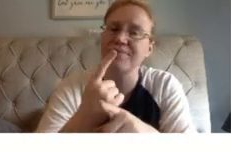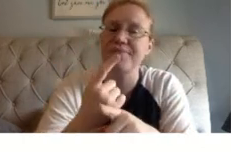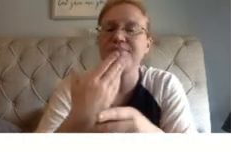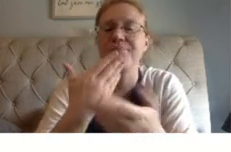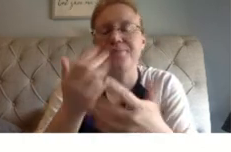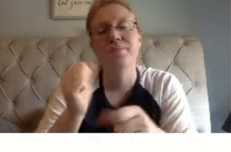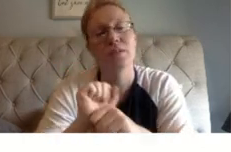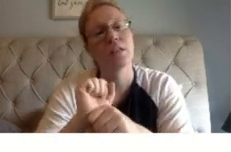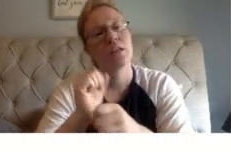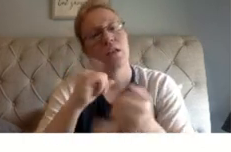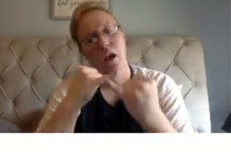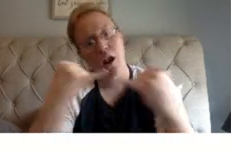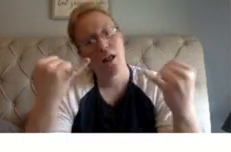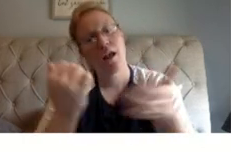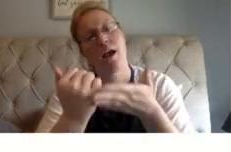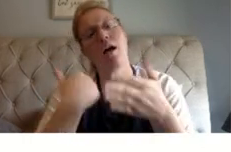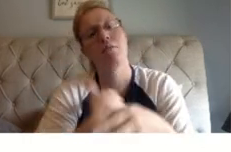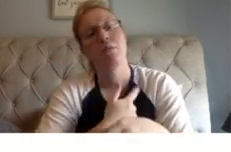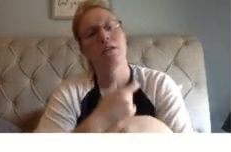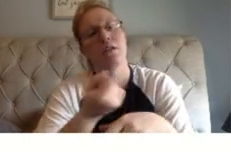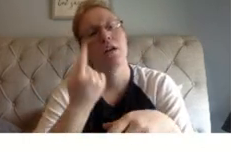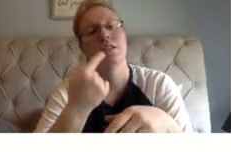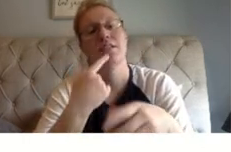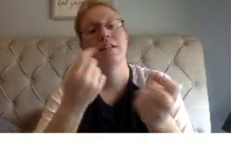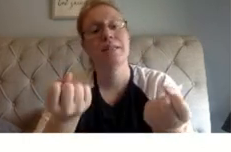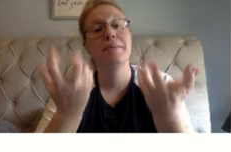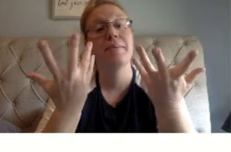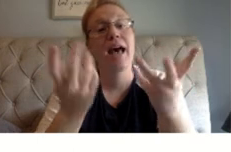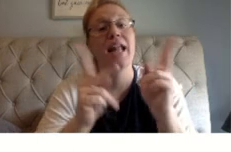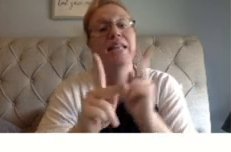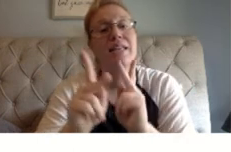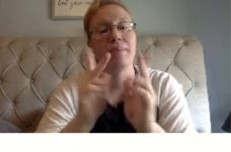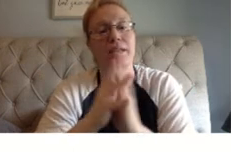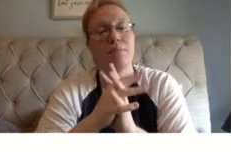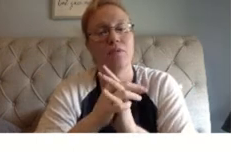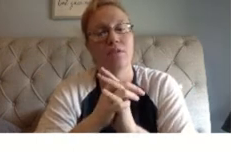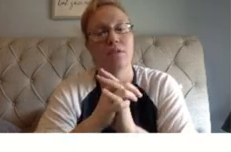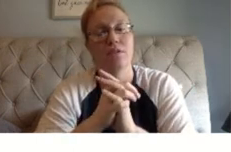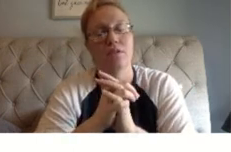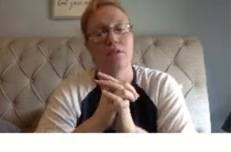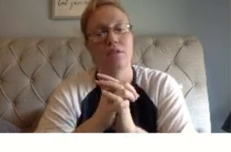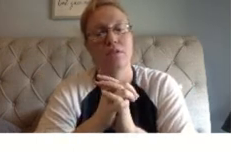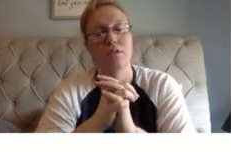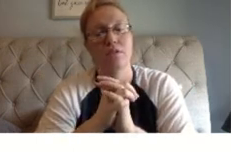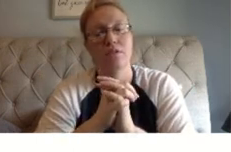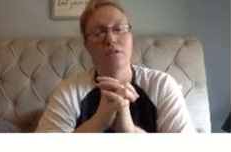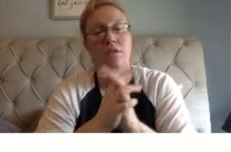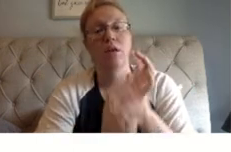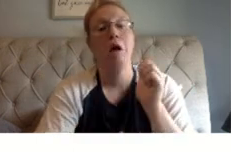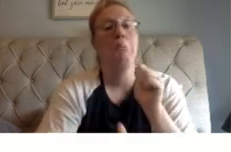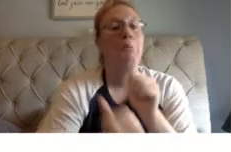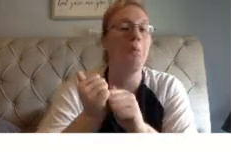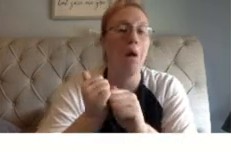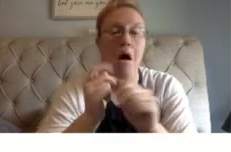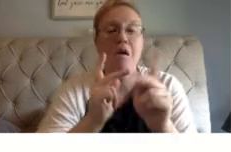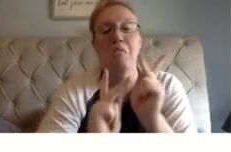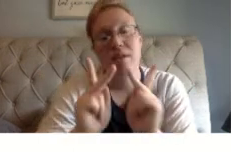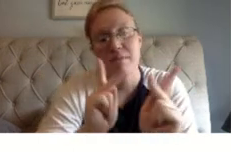underline that, but help us understand that. So it says many people. Oops, sorry, that's not a great underline. Most